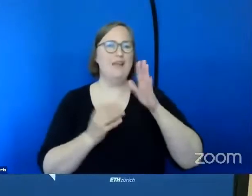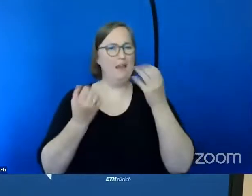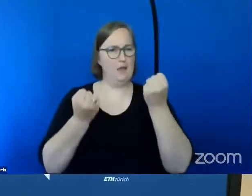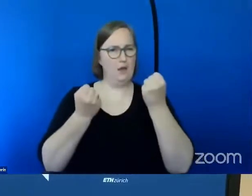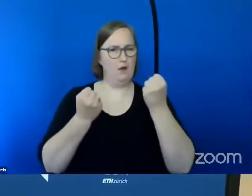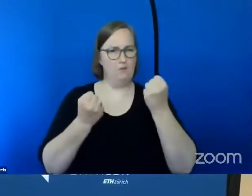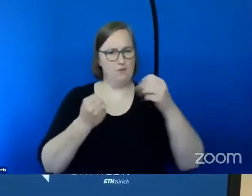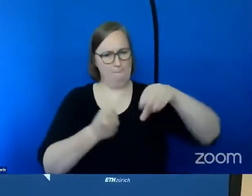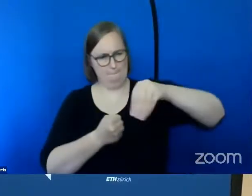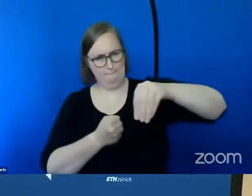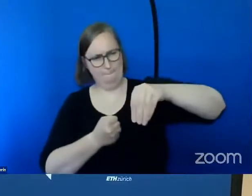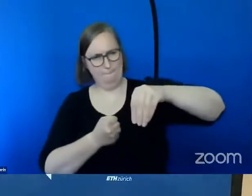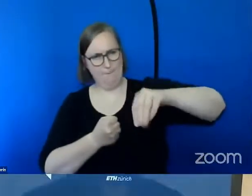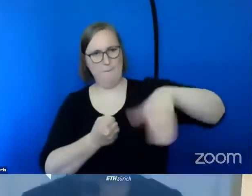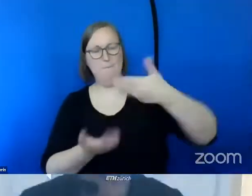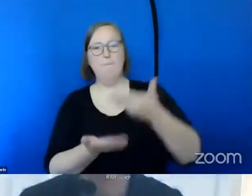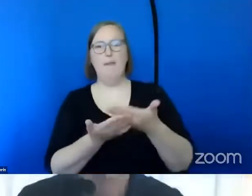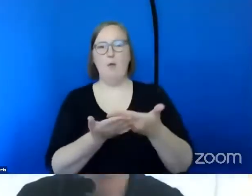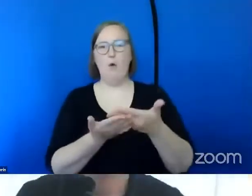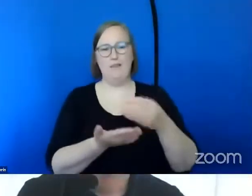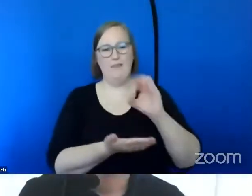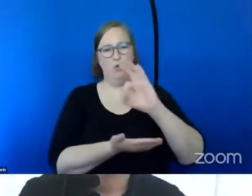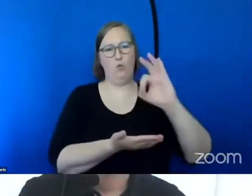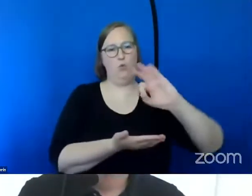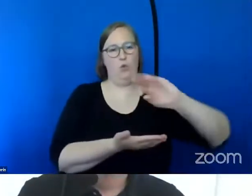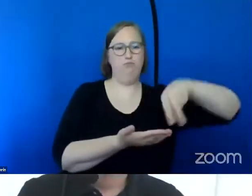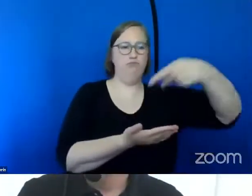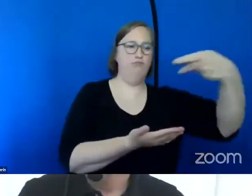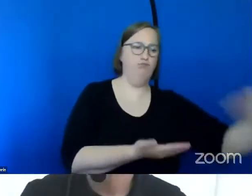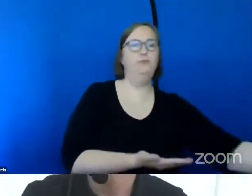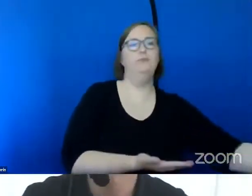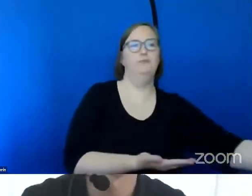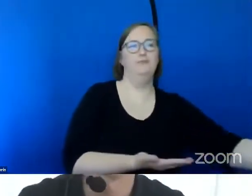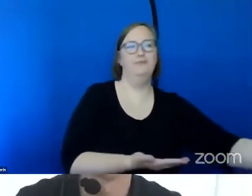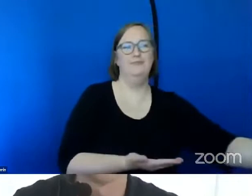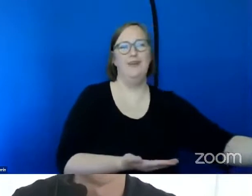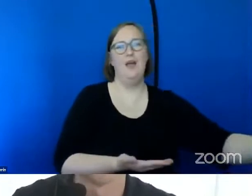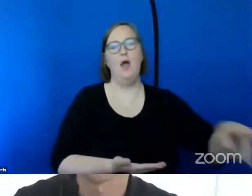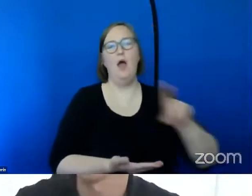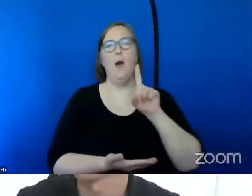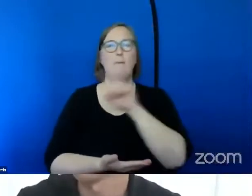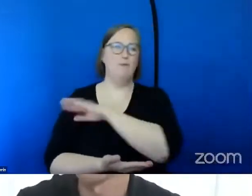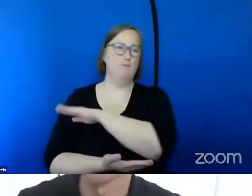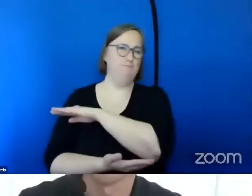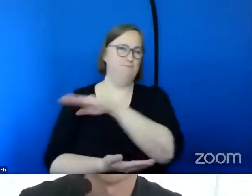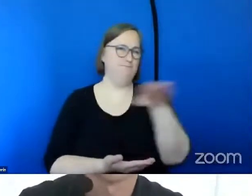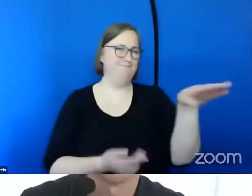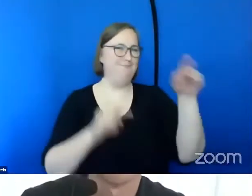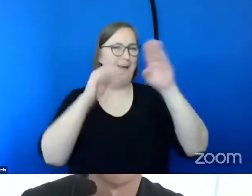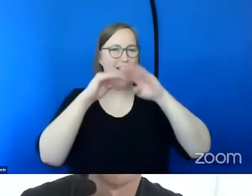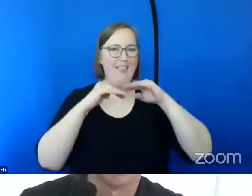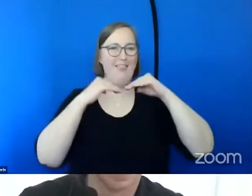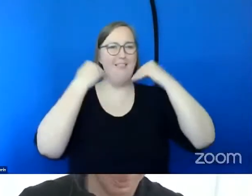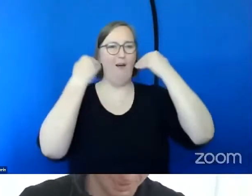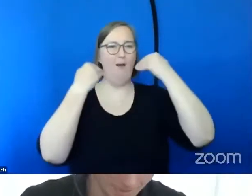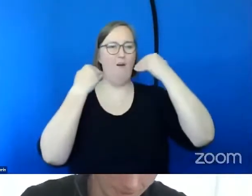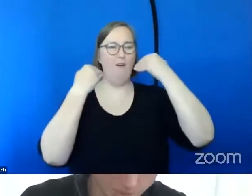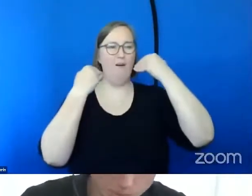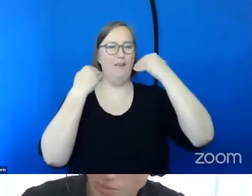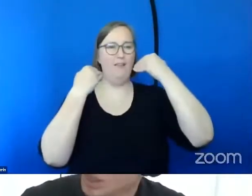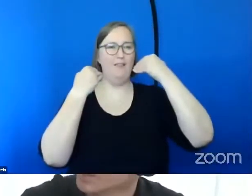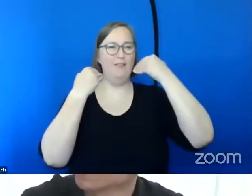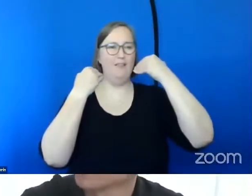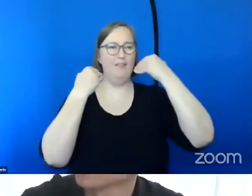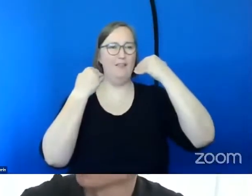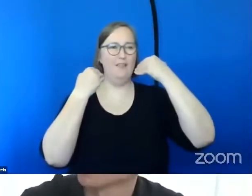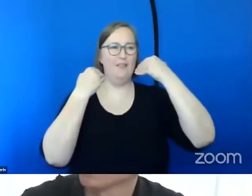the two opera teams struggle with one or two. Very, very exciting. But after the first heat, each and